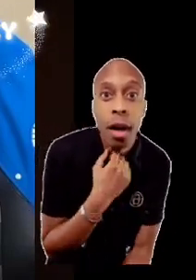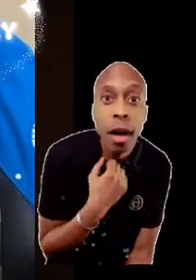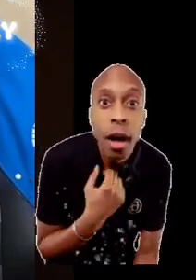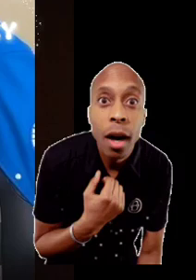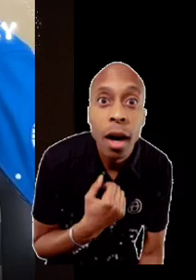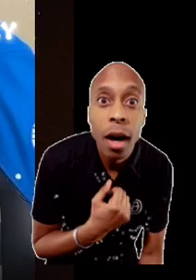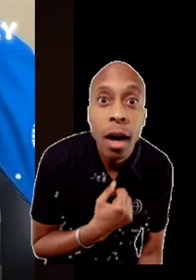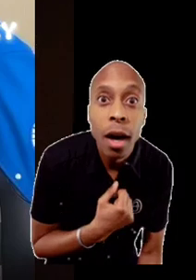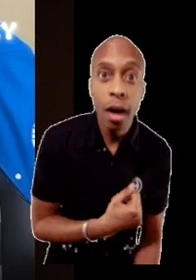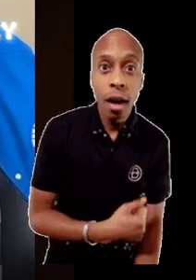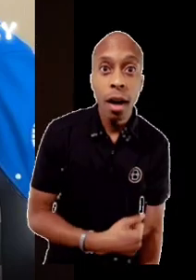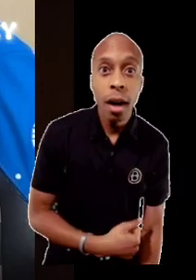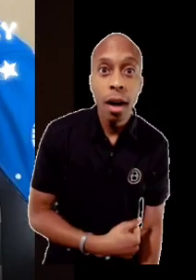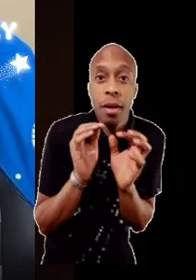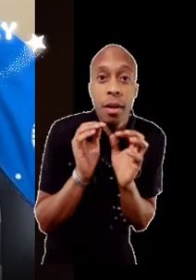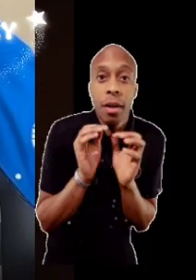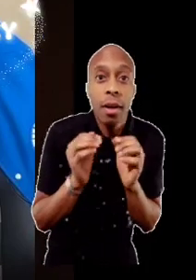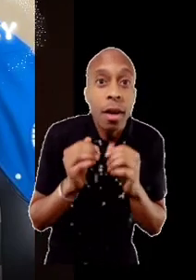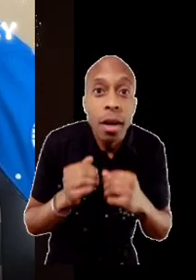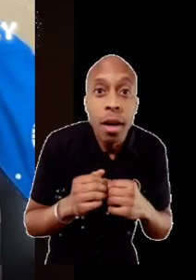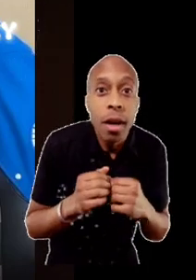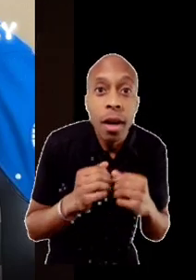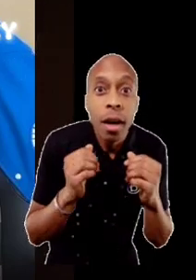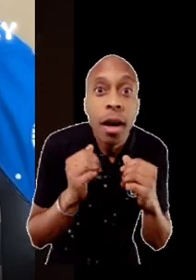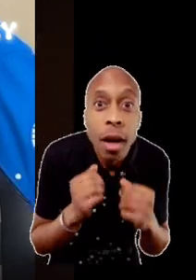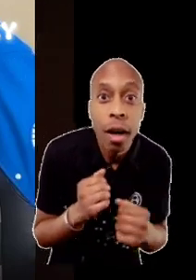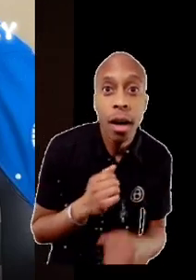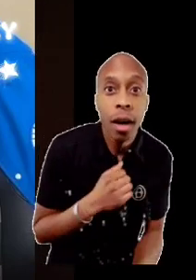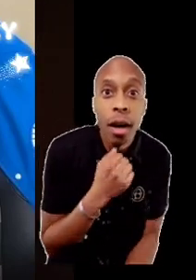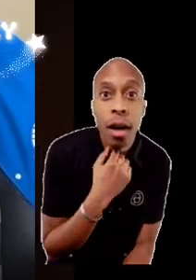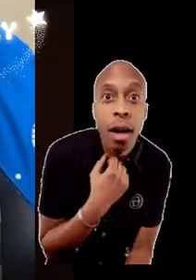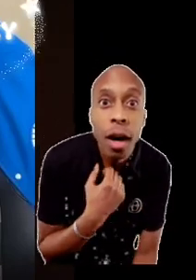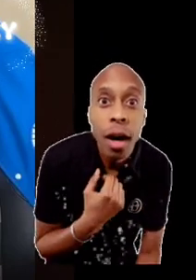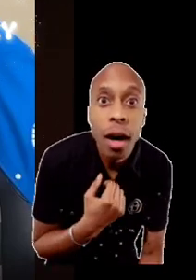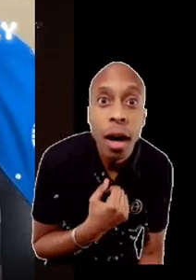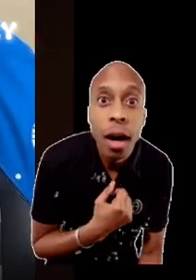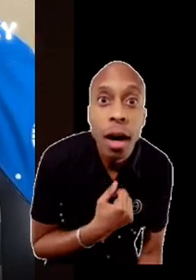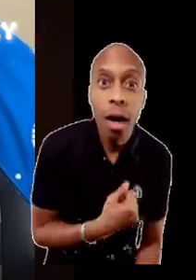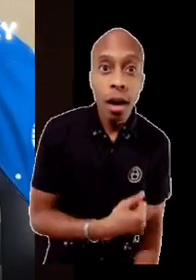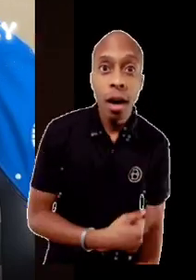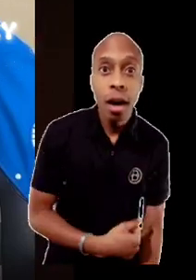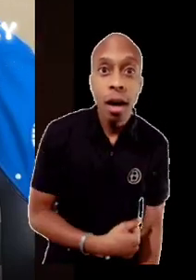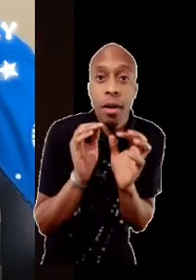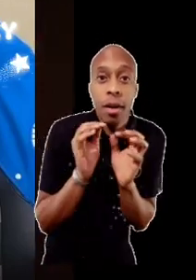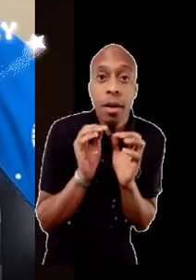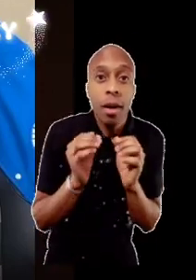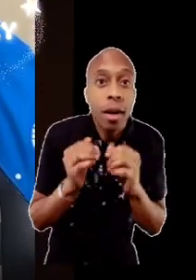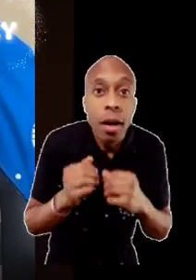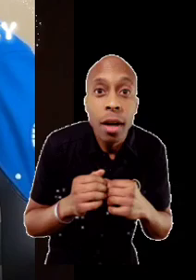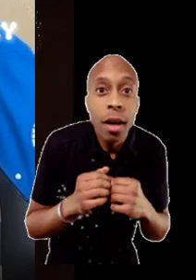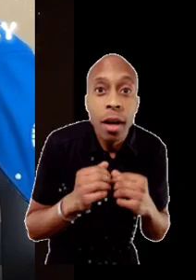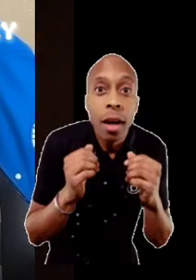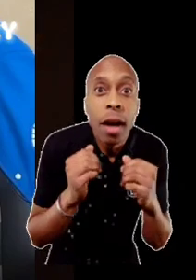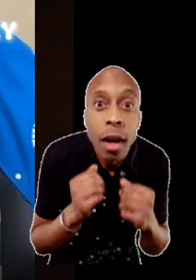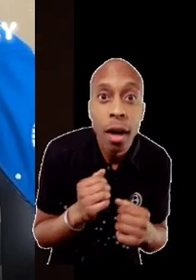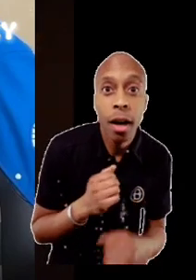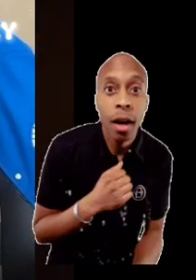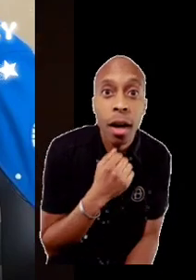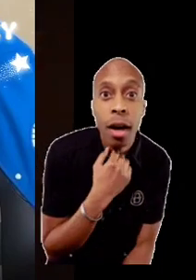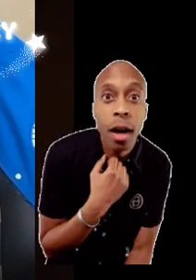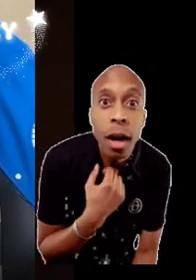Spirits. Envious spirits. Count number. Watch. Dog. Battle security